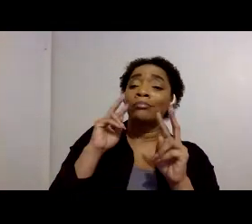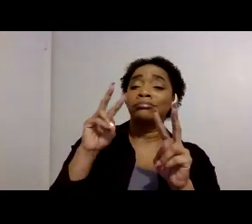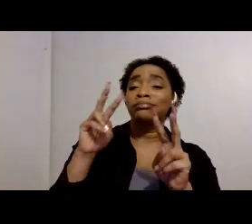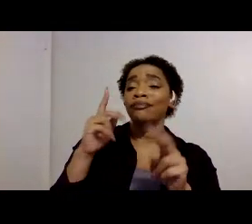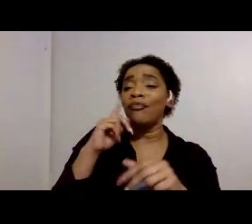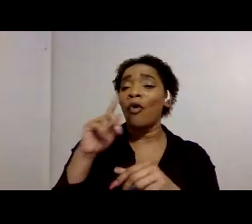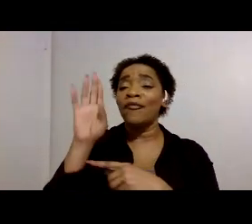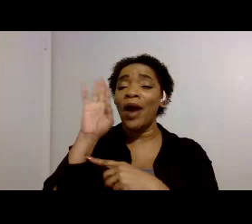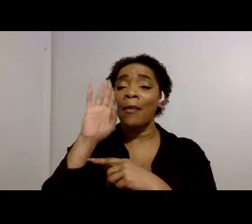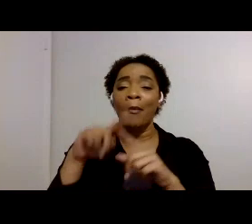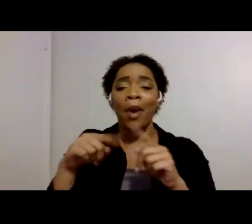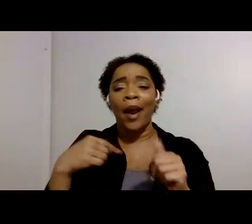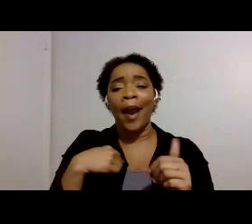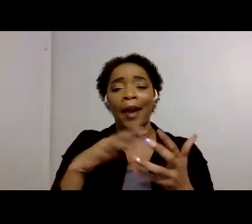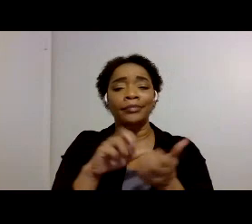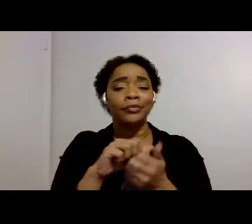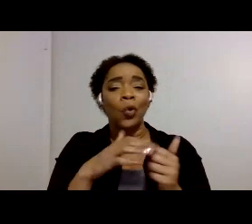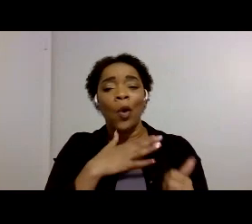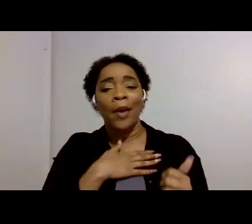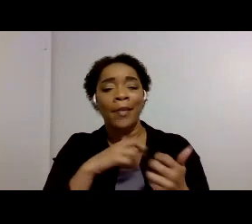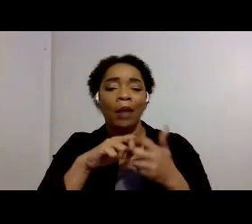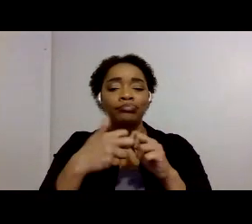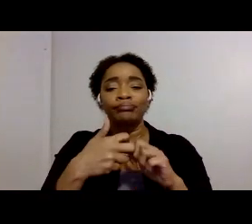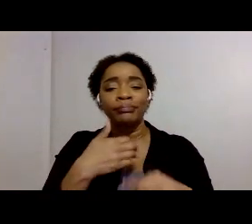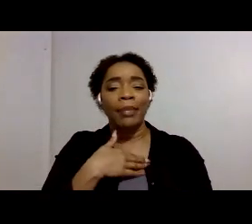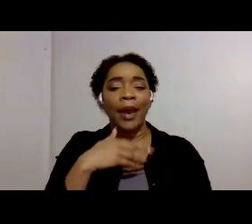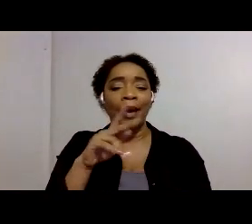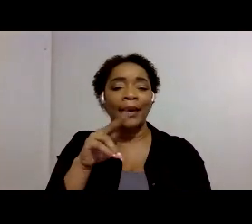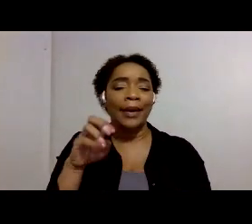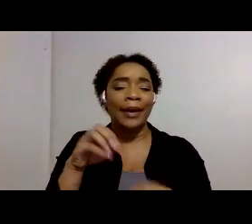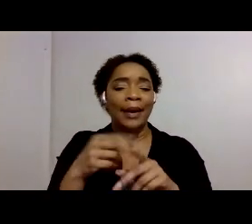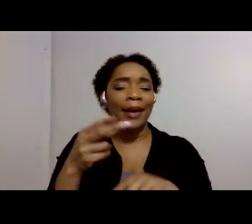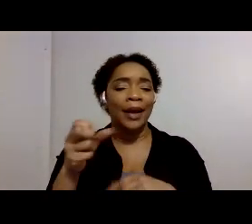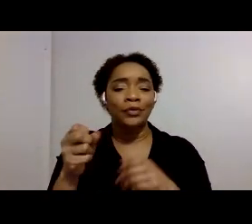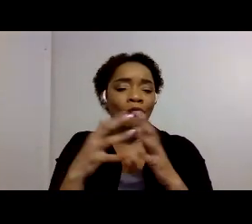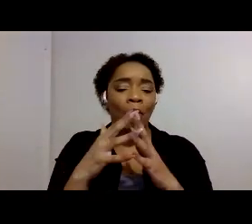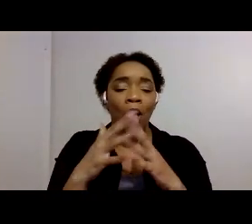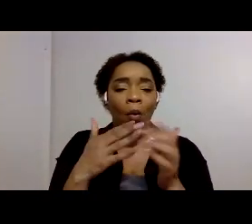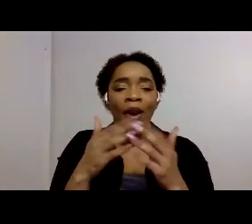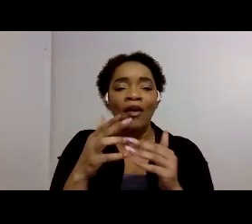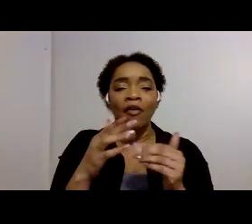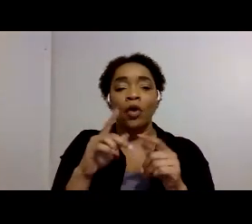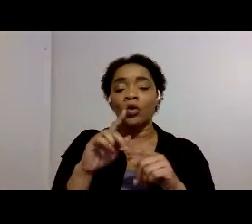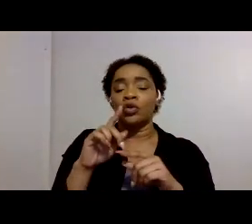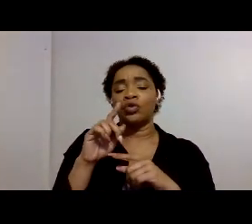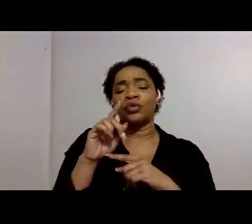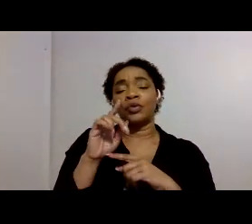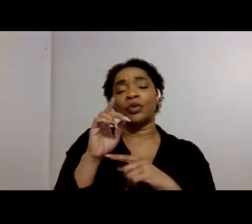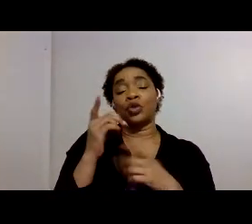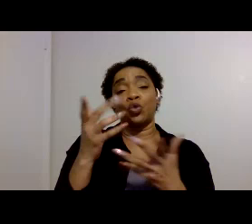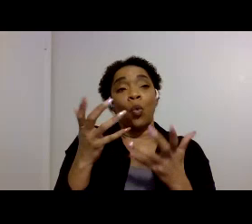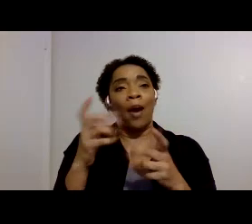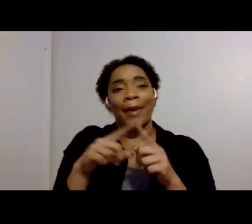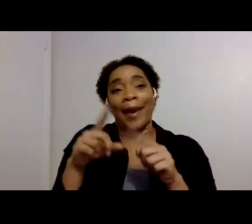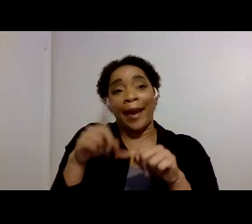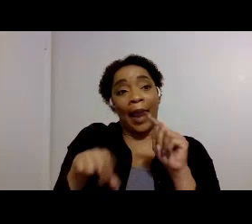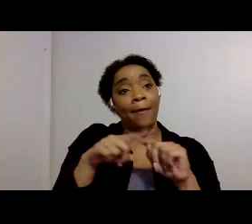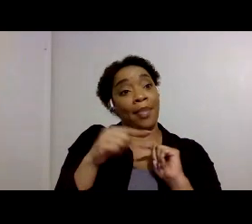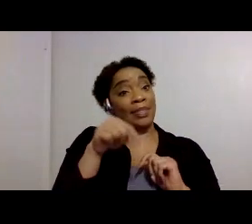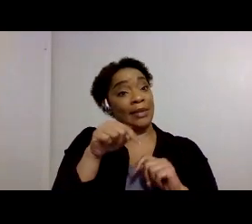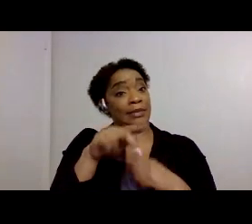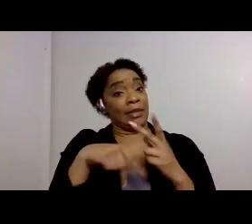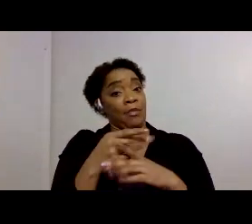so this is the closest thing I have. When that alert goes off, part of your job is to help assist the building and the people inside.